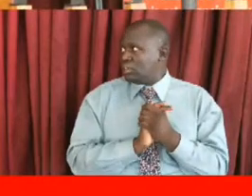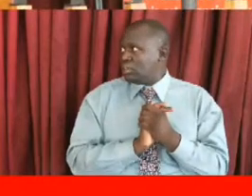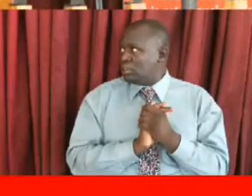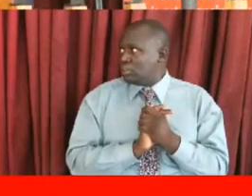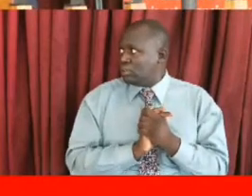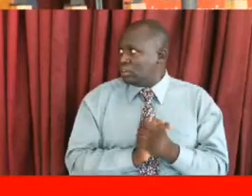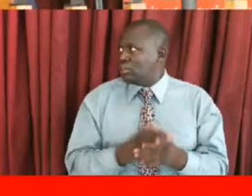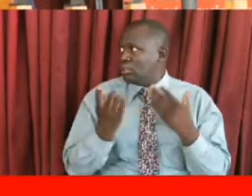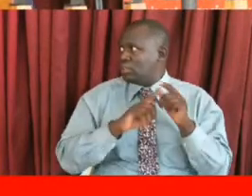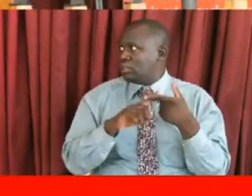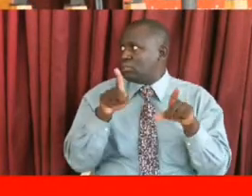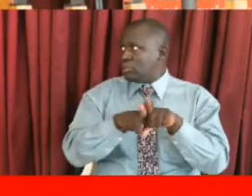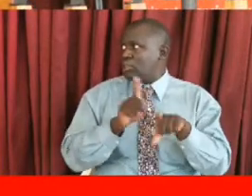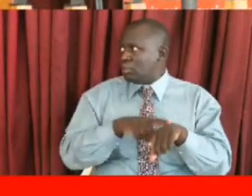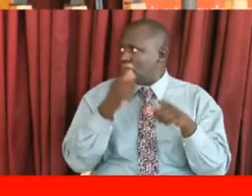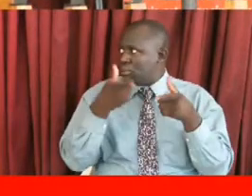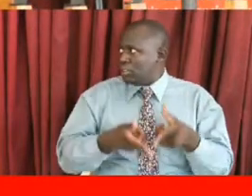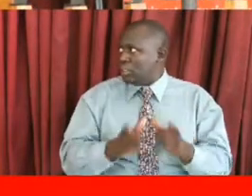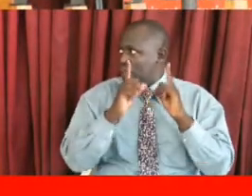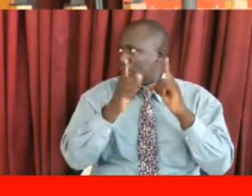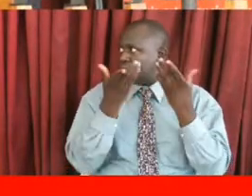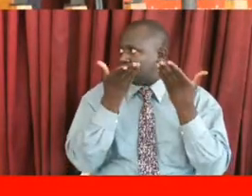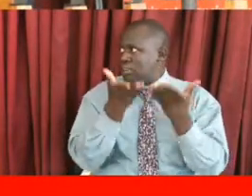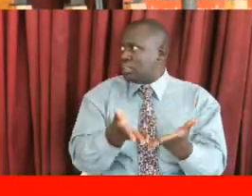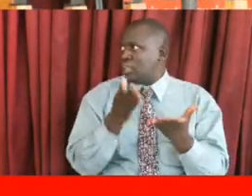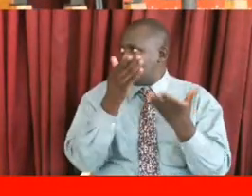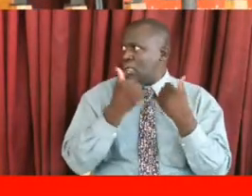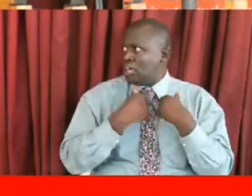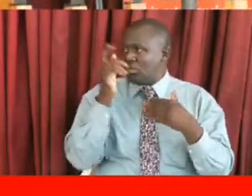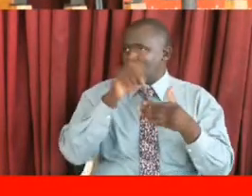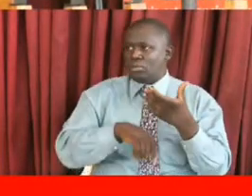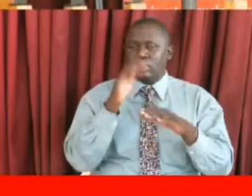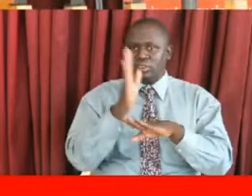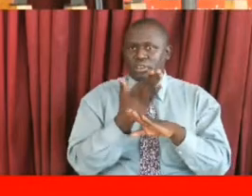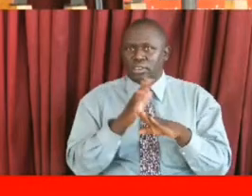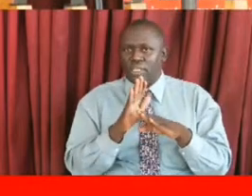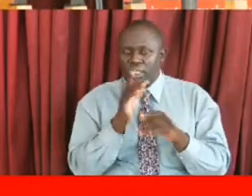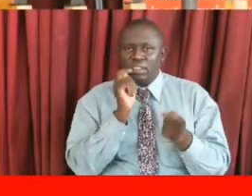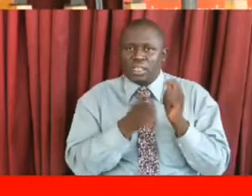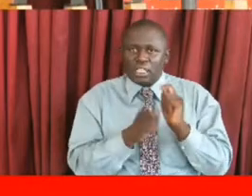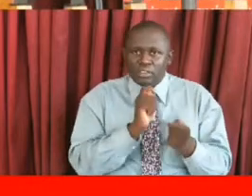singers and instrumentalists to play day and night in the